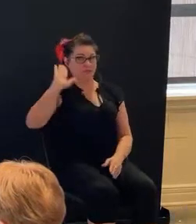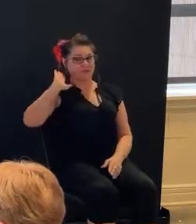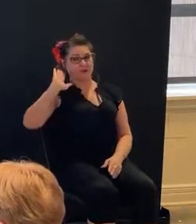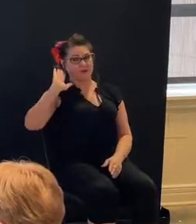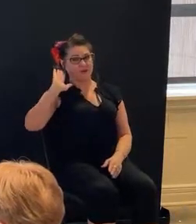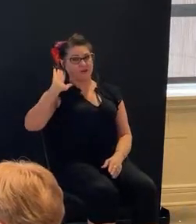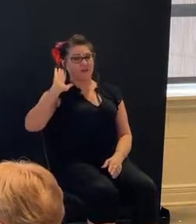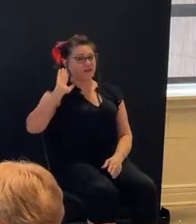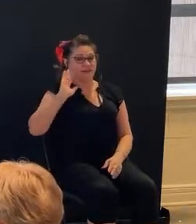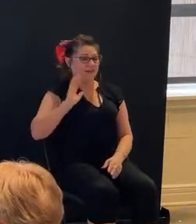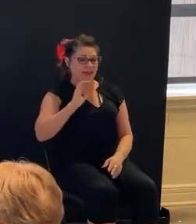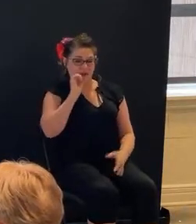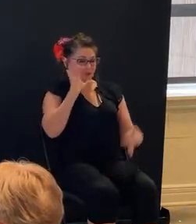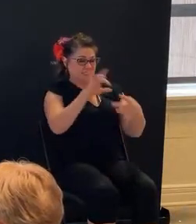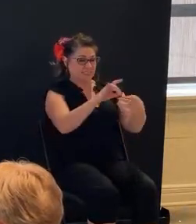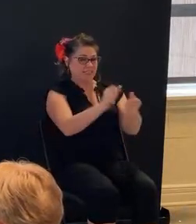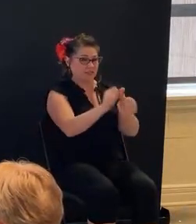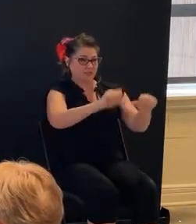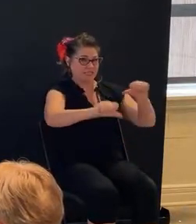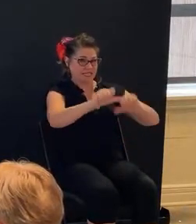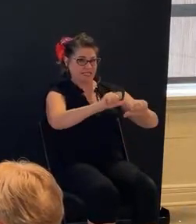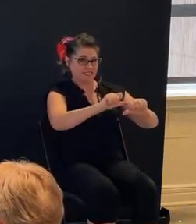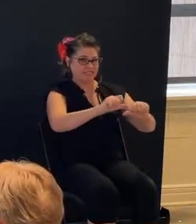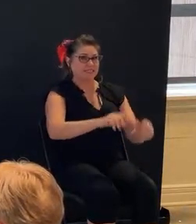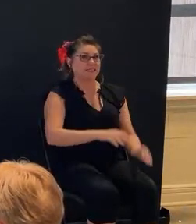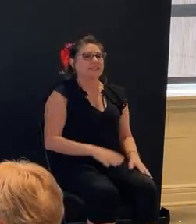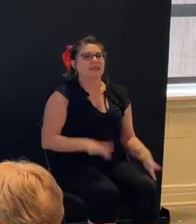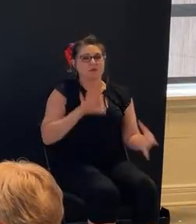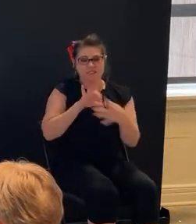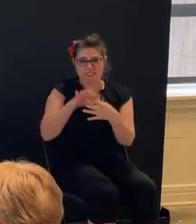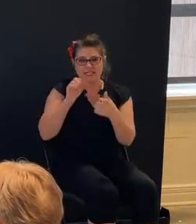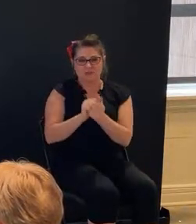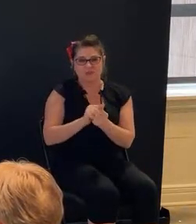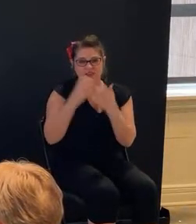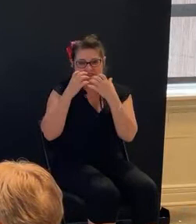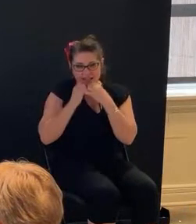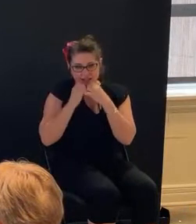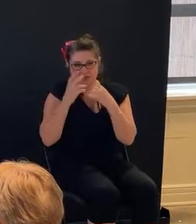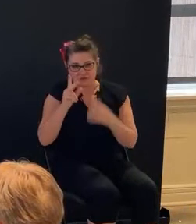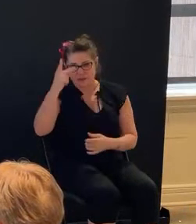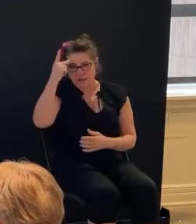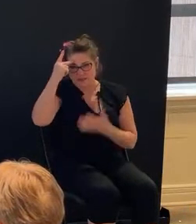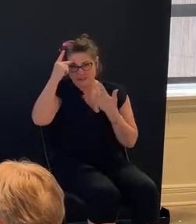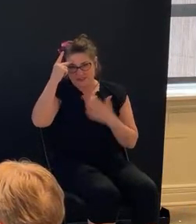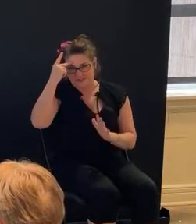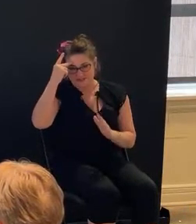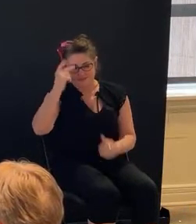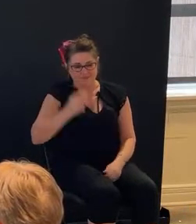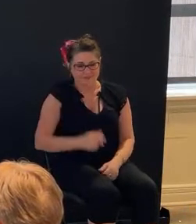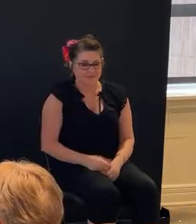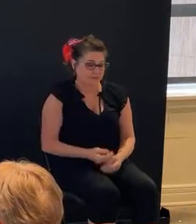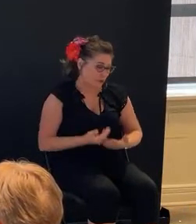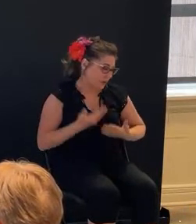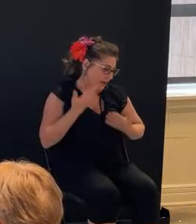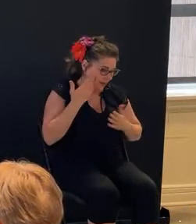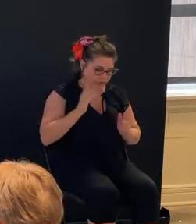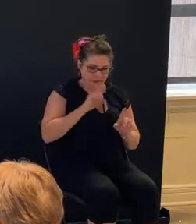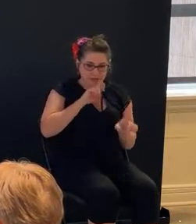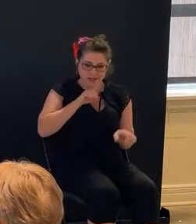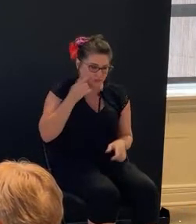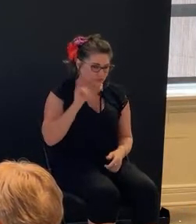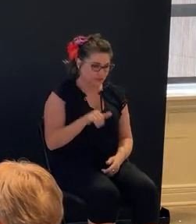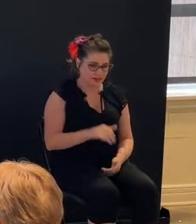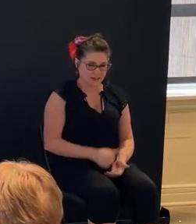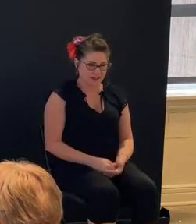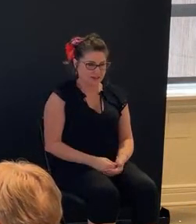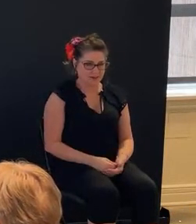it was nothing to do with science. It was to do with values and politics. And, you know, I don't know what the answer is to that. I feel really